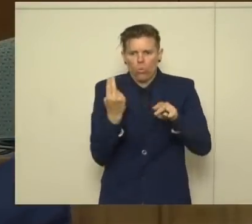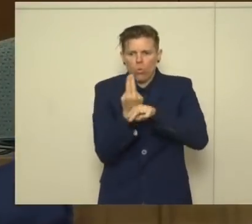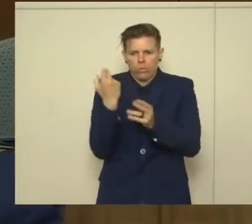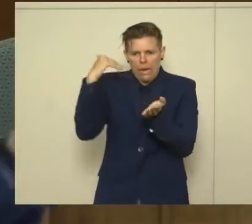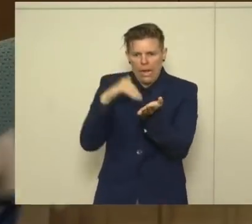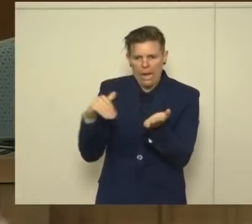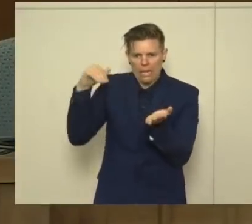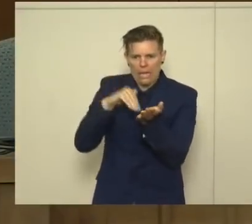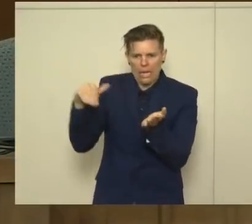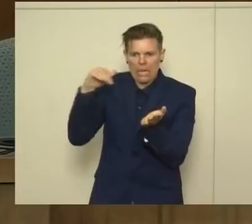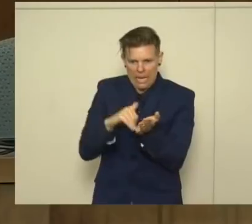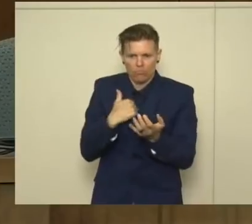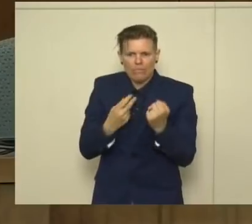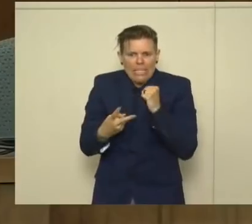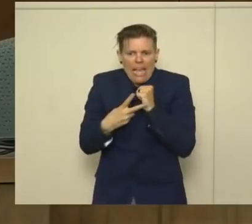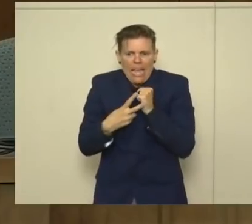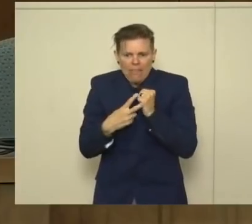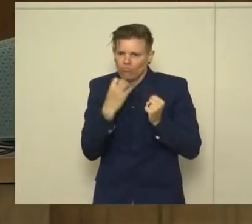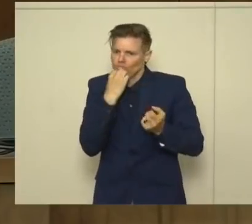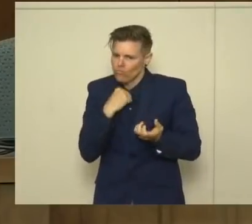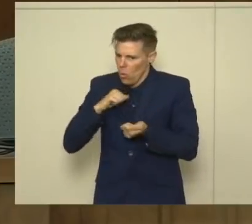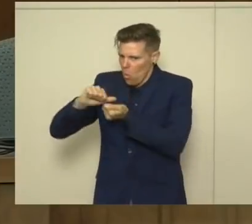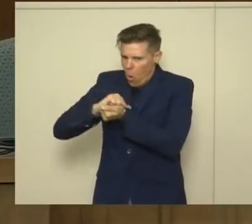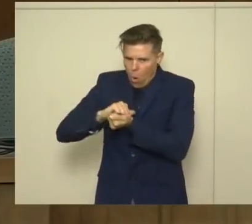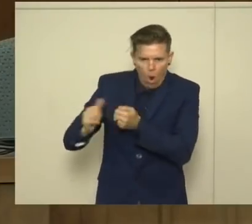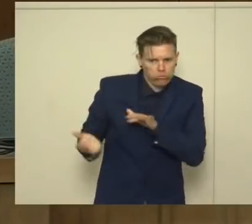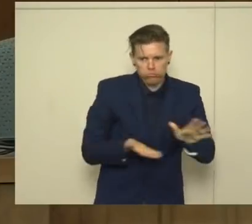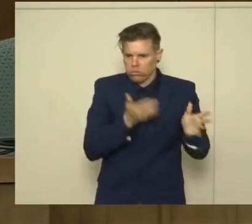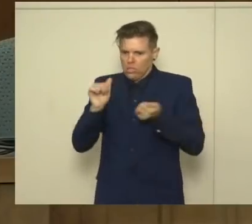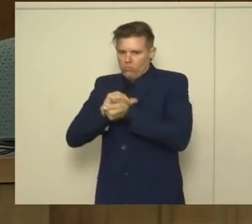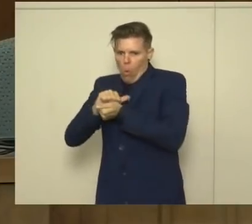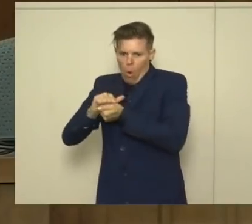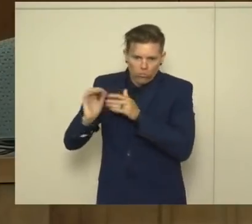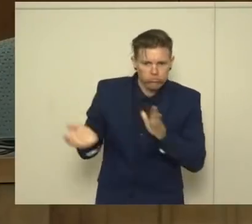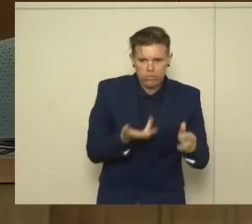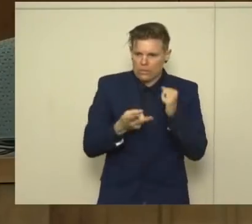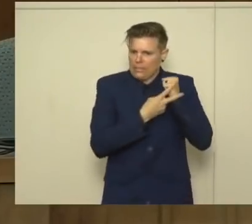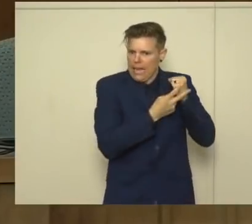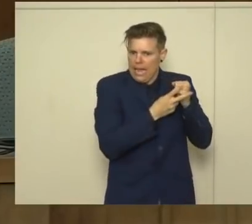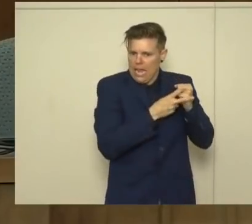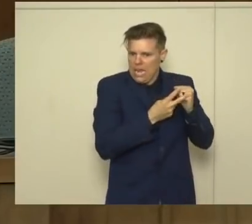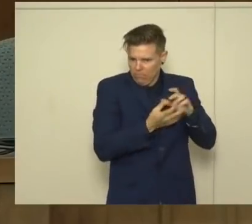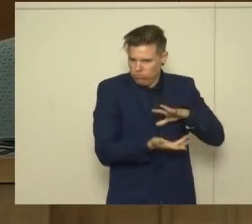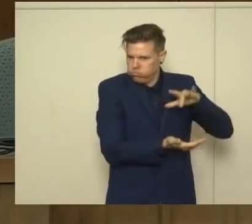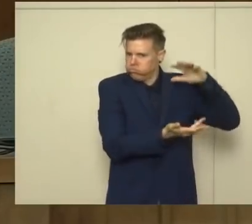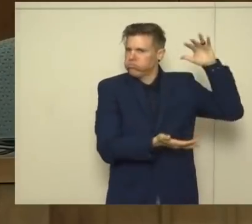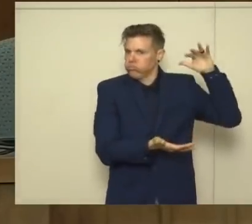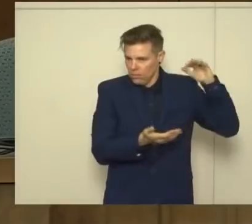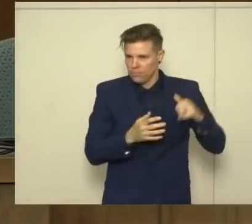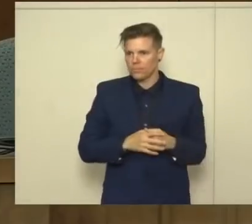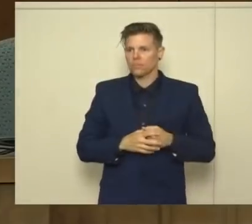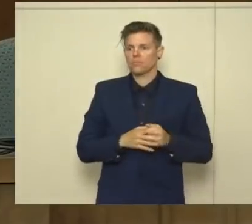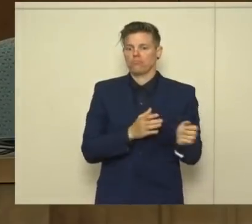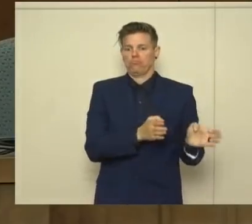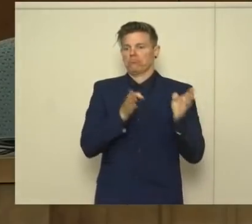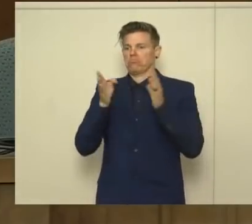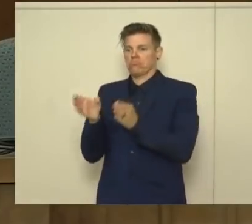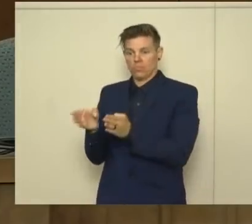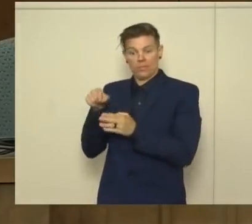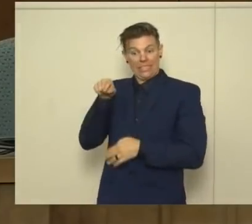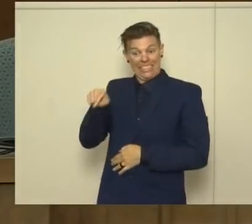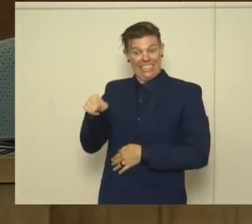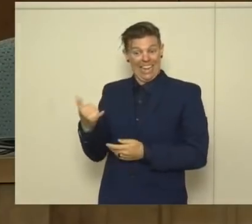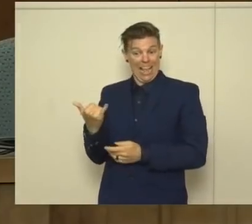stockpile. So if we do have a surge, we can use it. And then the last thing about school reopening is that the kind of